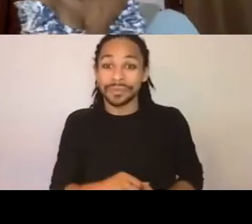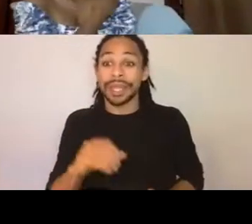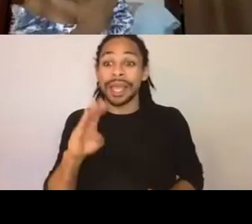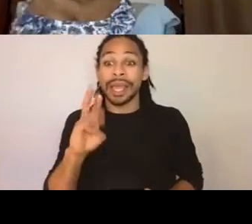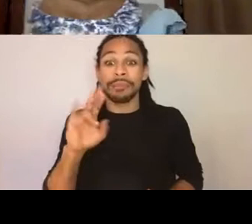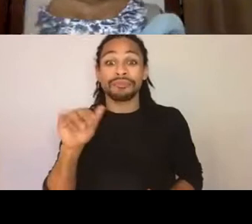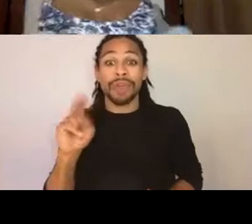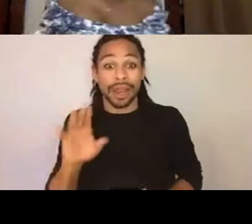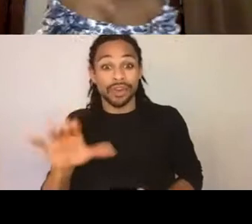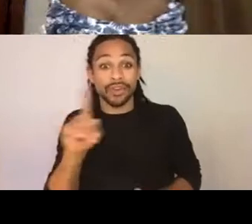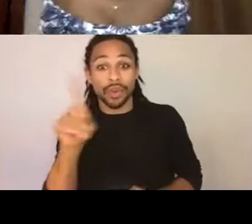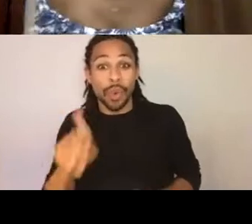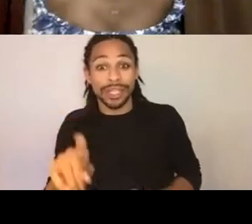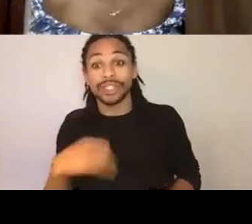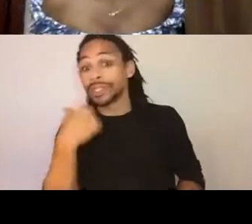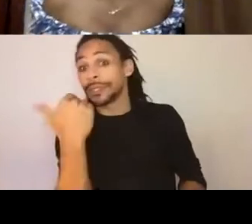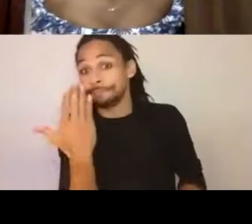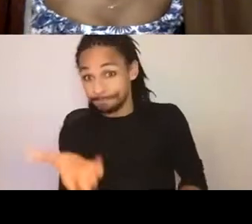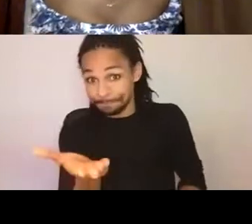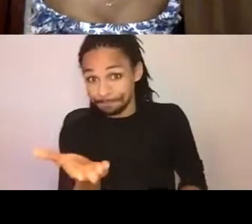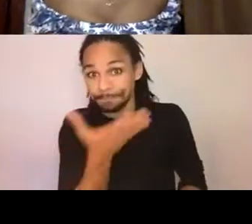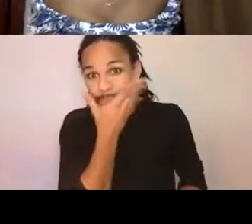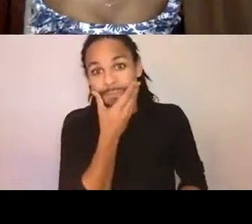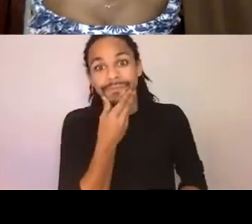Brian, your question,